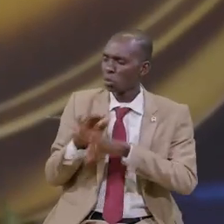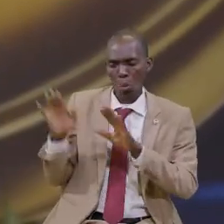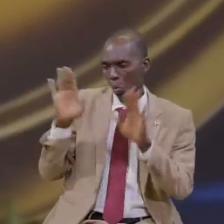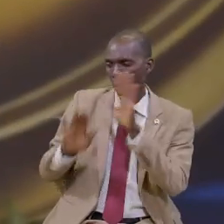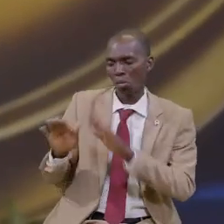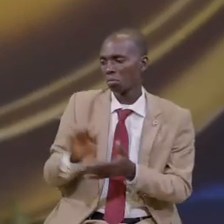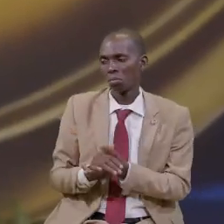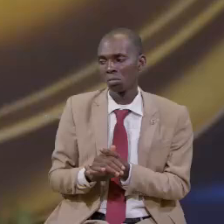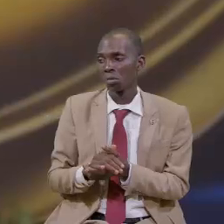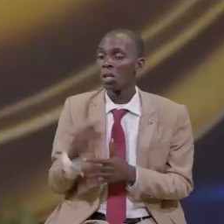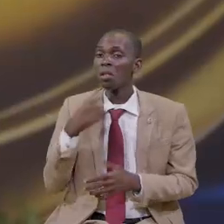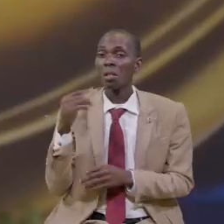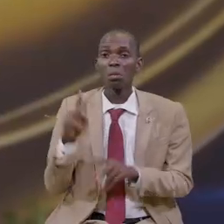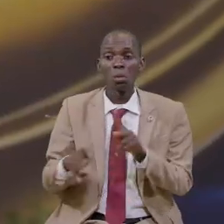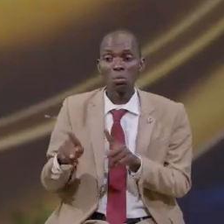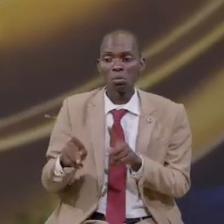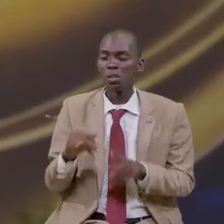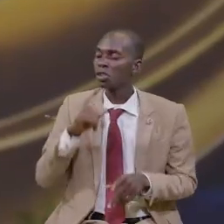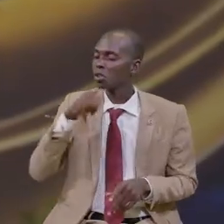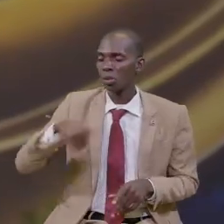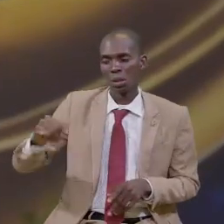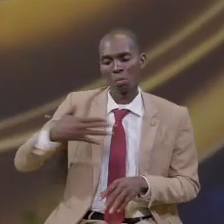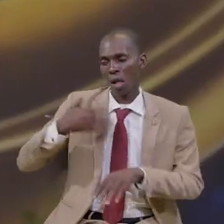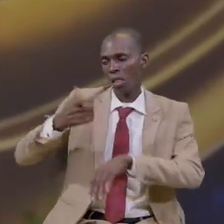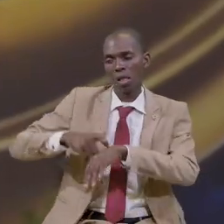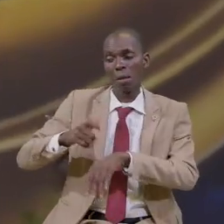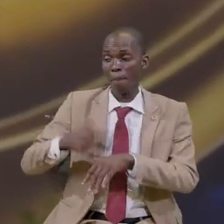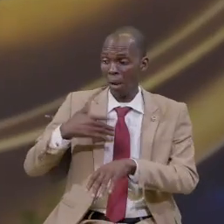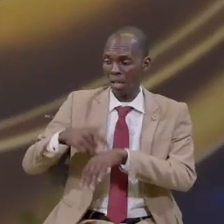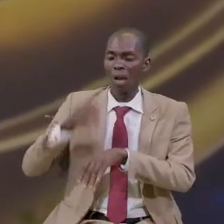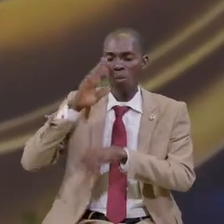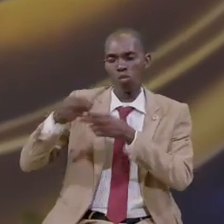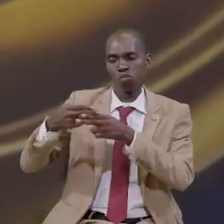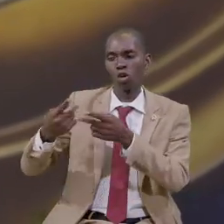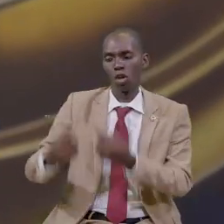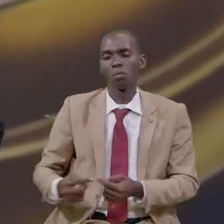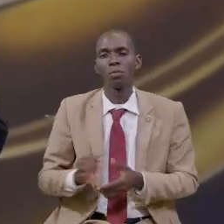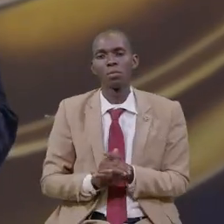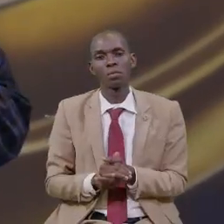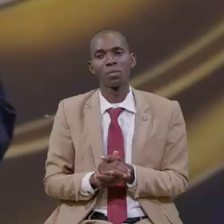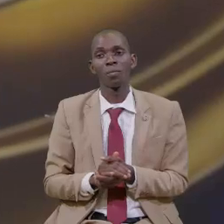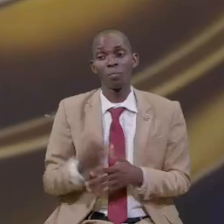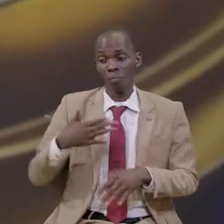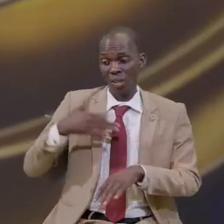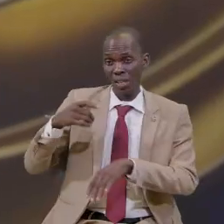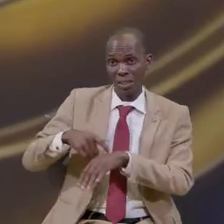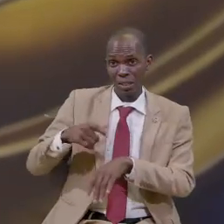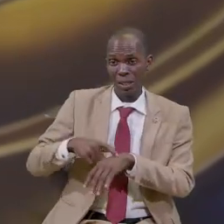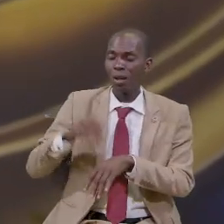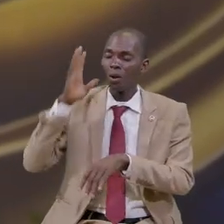not my time yet. But my time will come. My time will come."